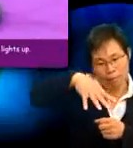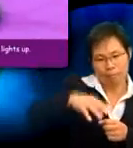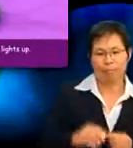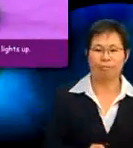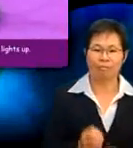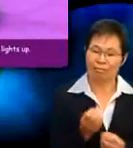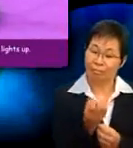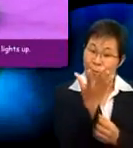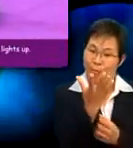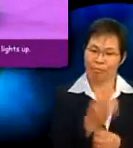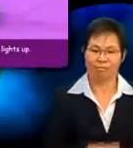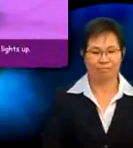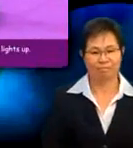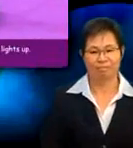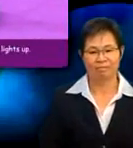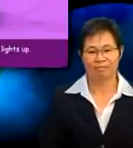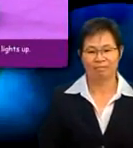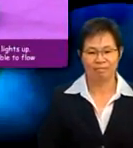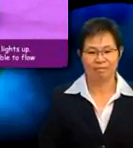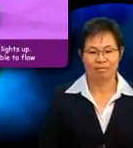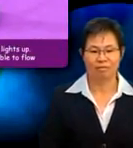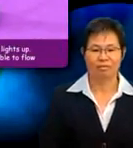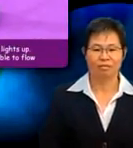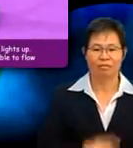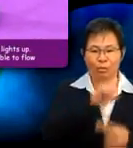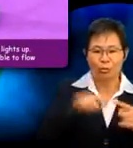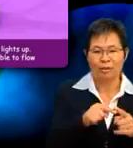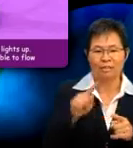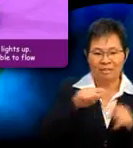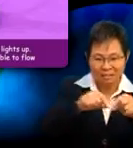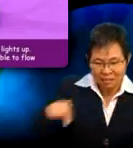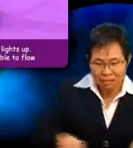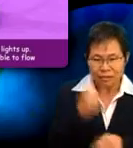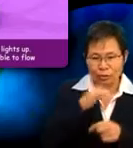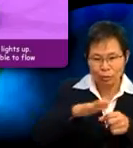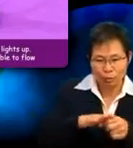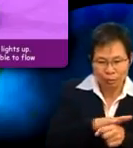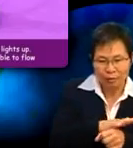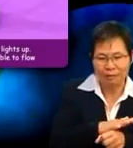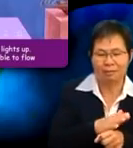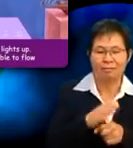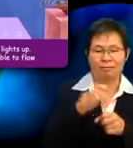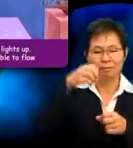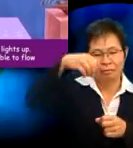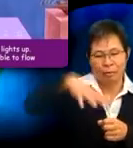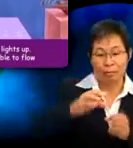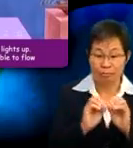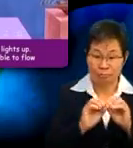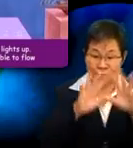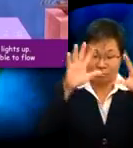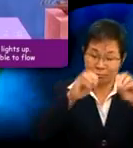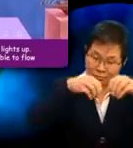the bulb lights up. This is because an electric current